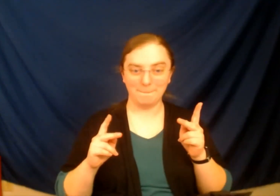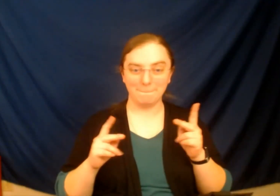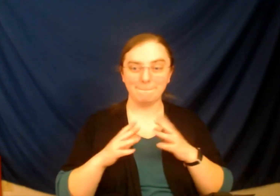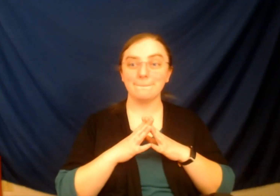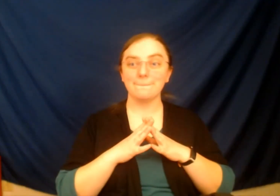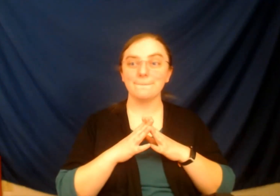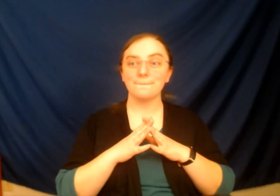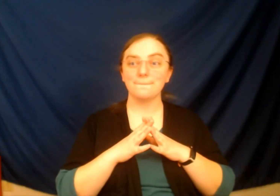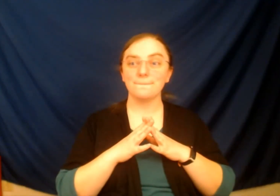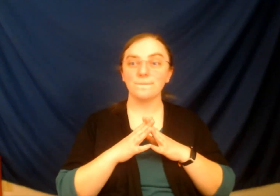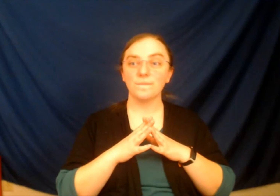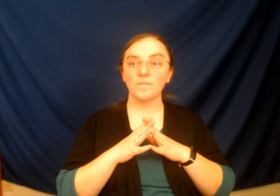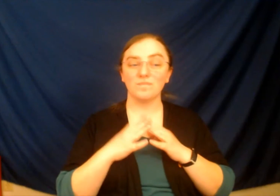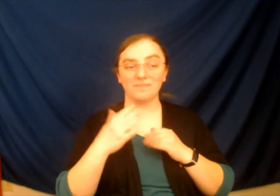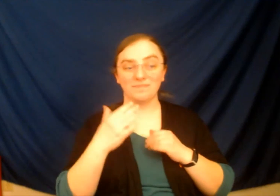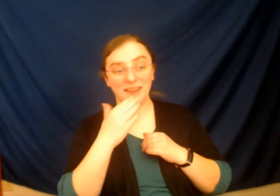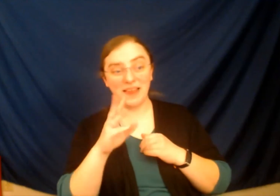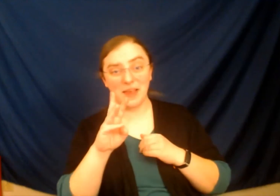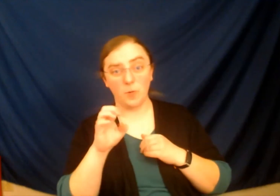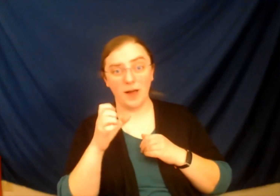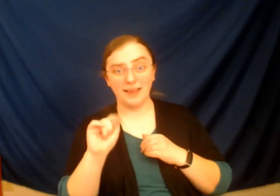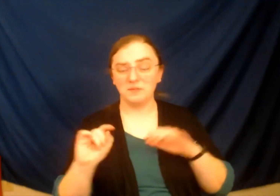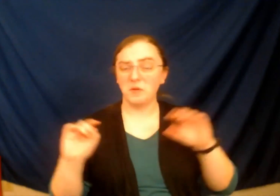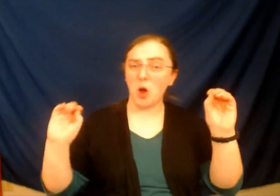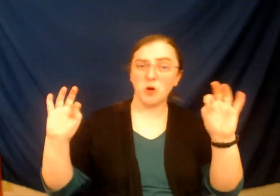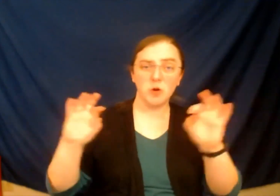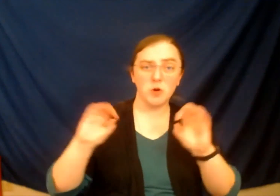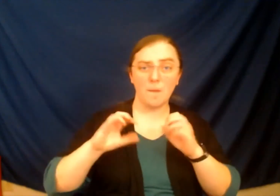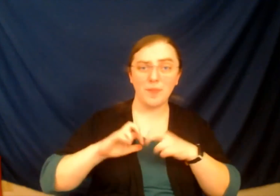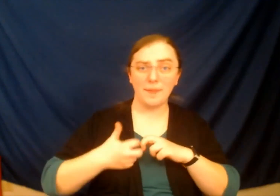Thank you, West. No problem.